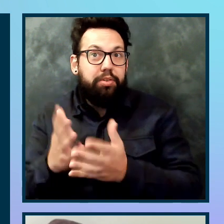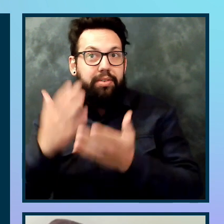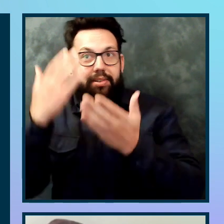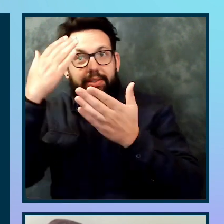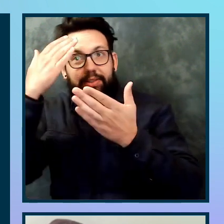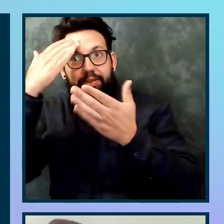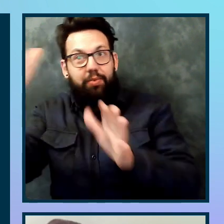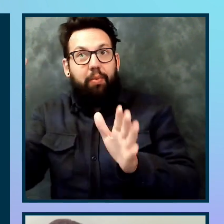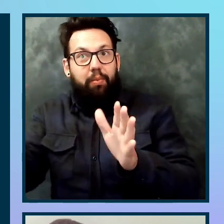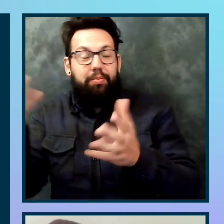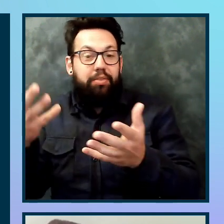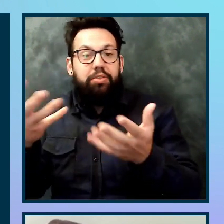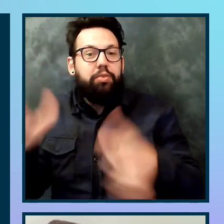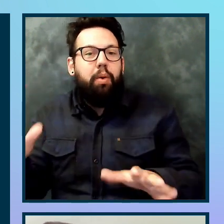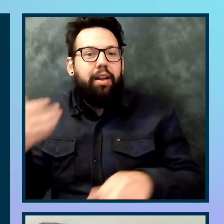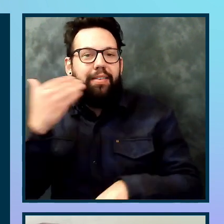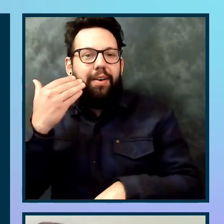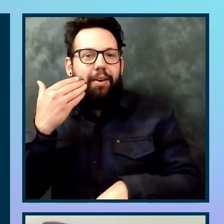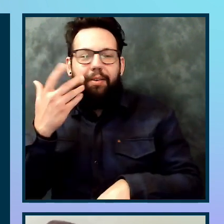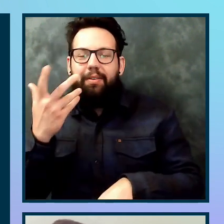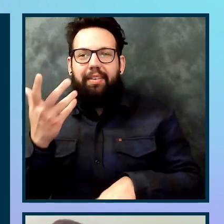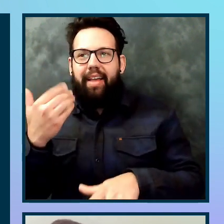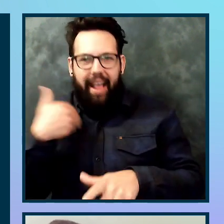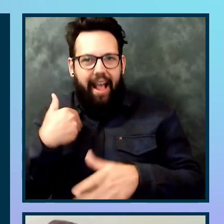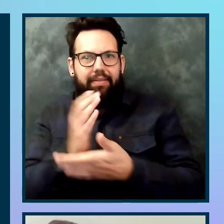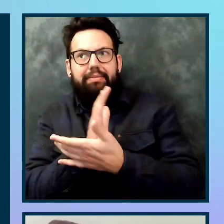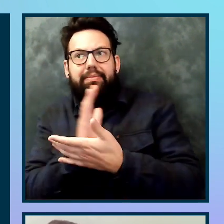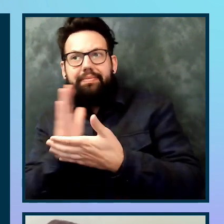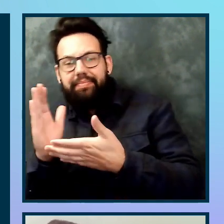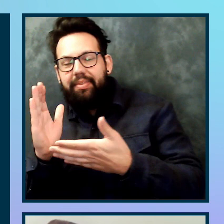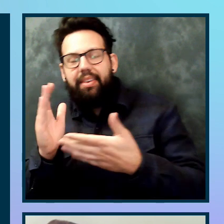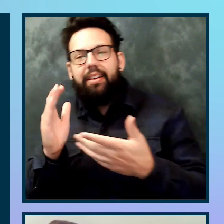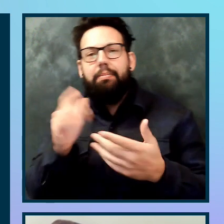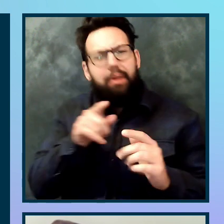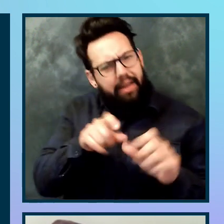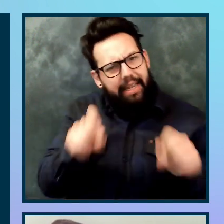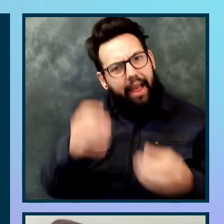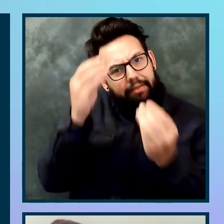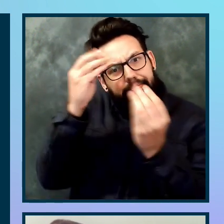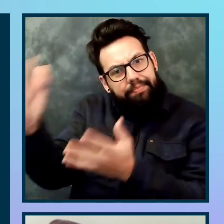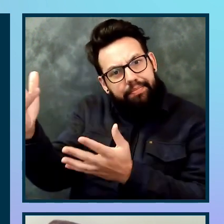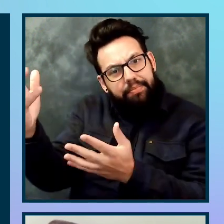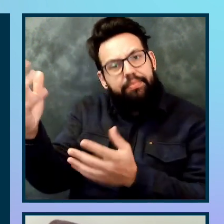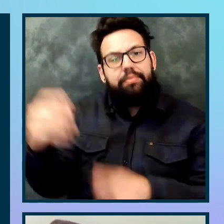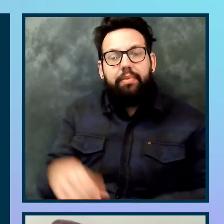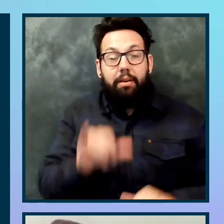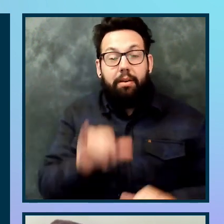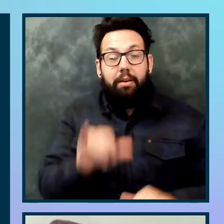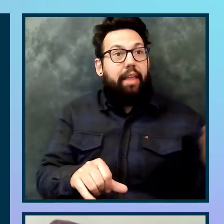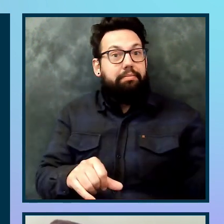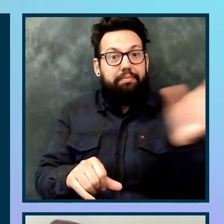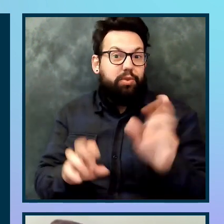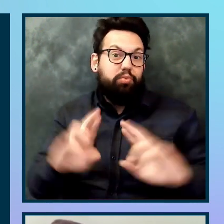you're 50%, you're 60%. Oh no, there was an error. And that's why atomic true is important, but we get that out of the box with the